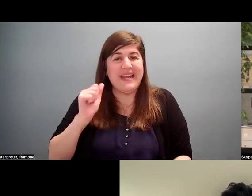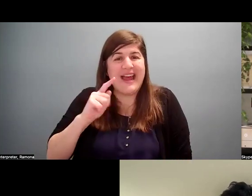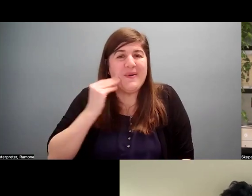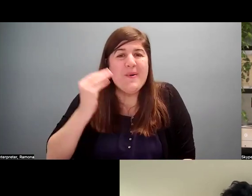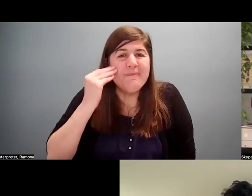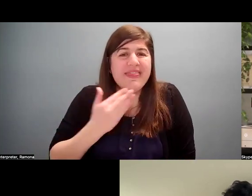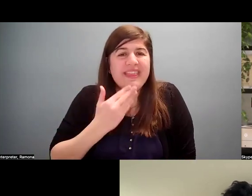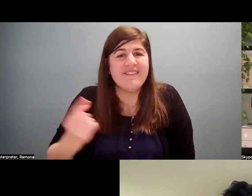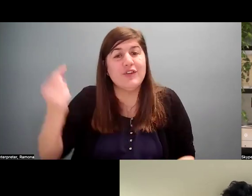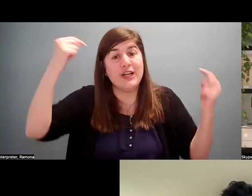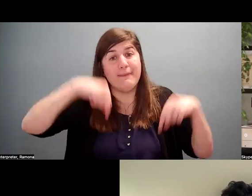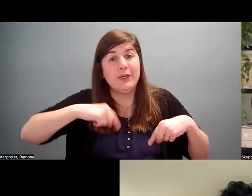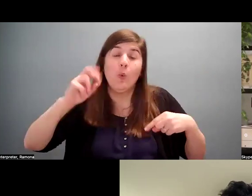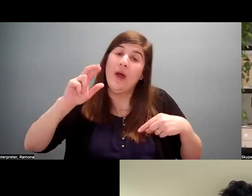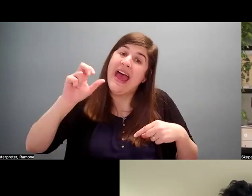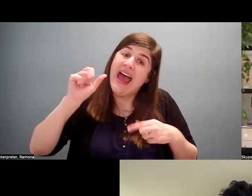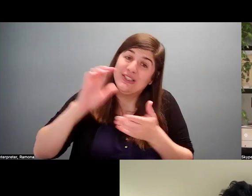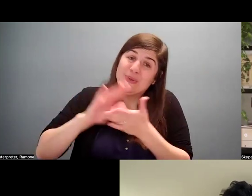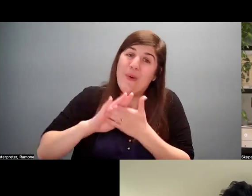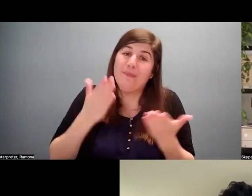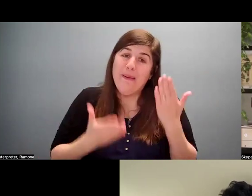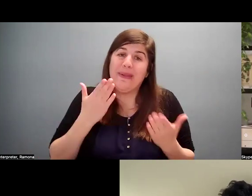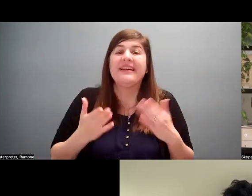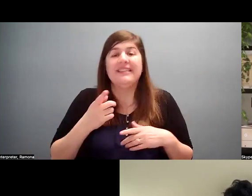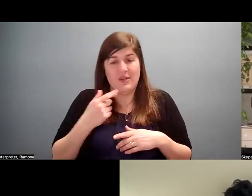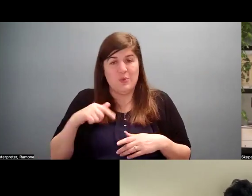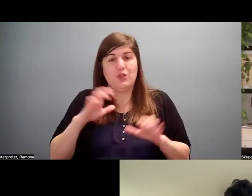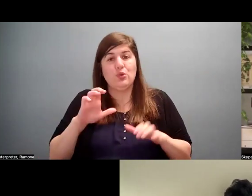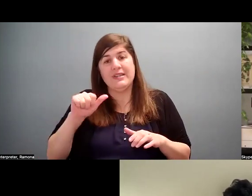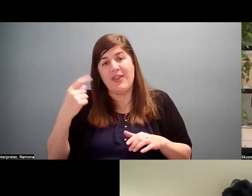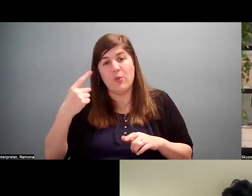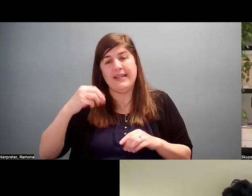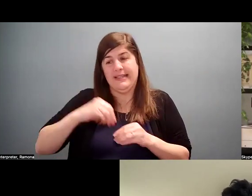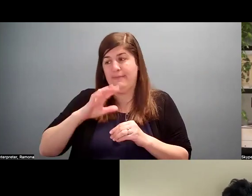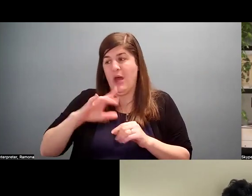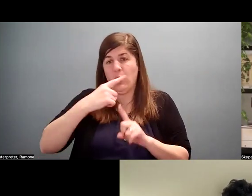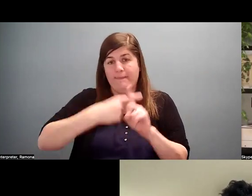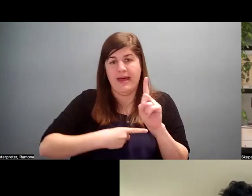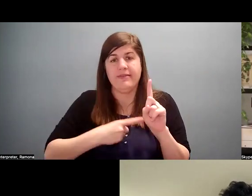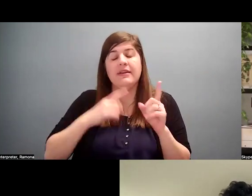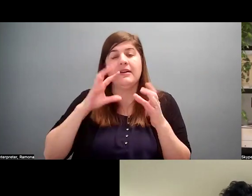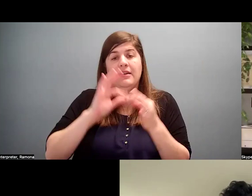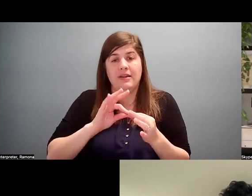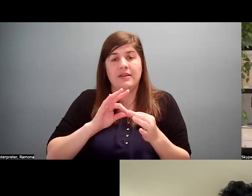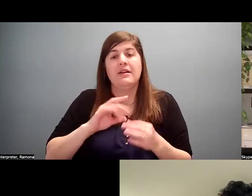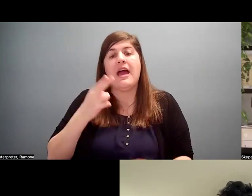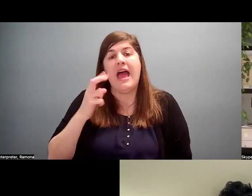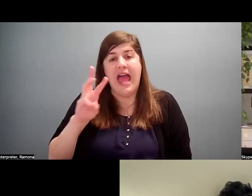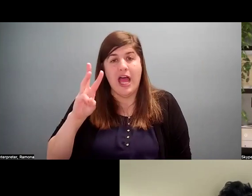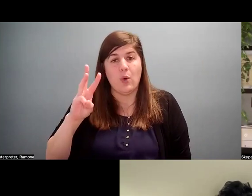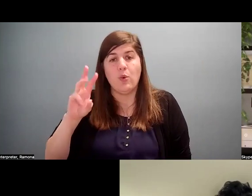thank you for coming, or at school probably. Thank you for coming. We'll be doing another one of these in about a month. That will be all about how